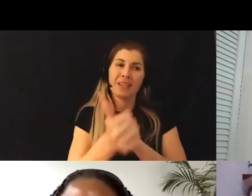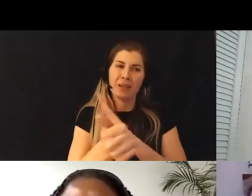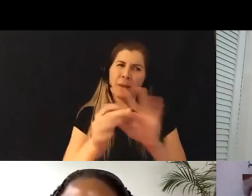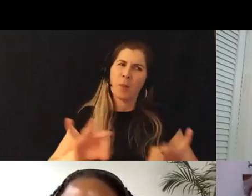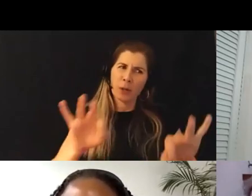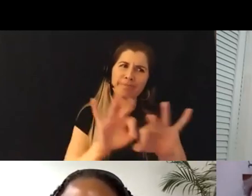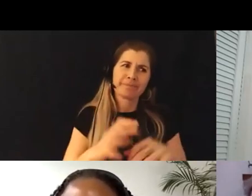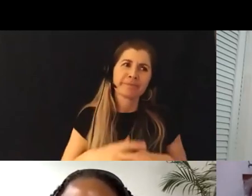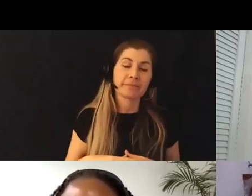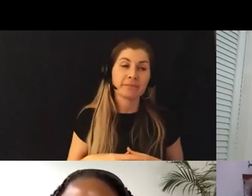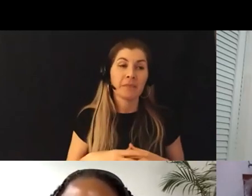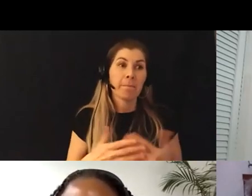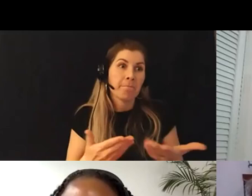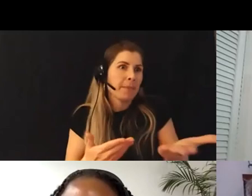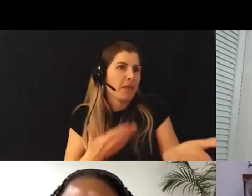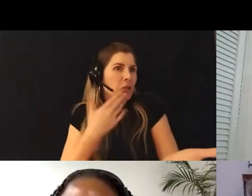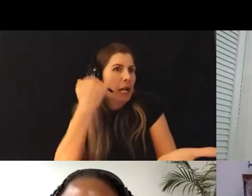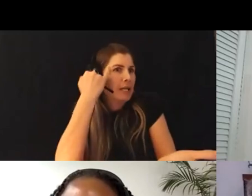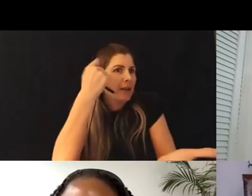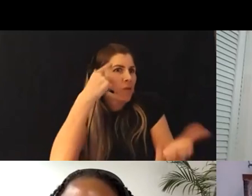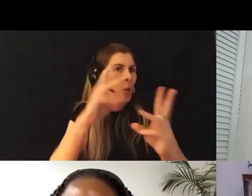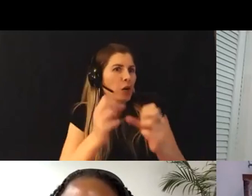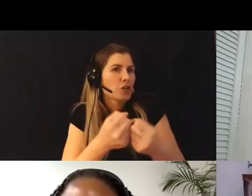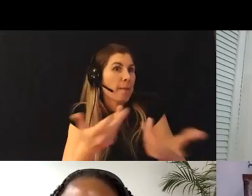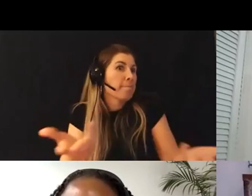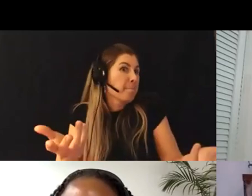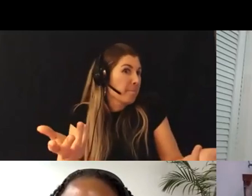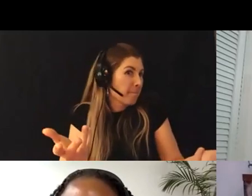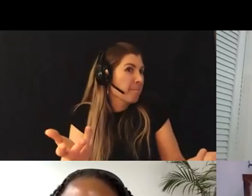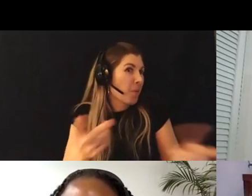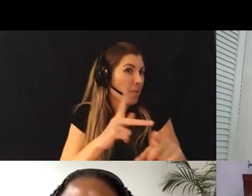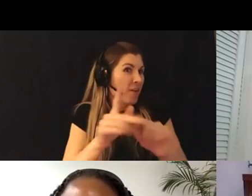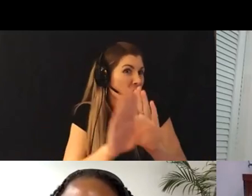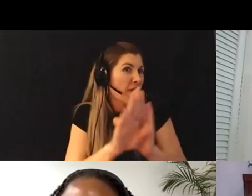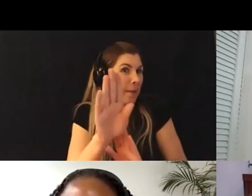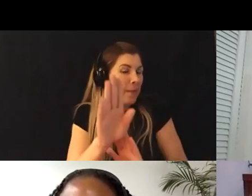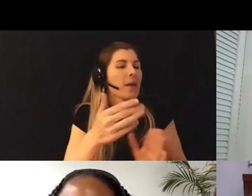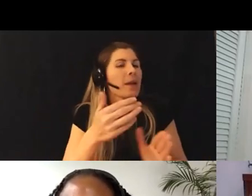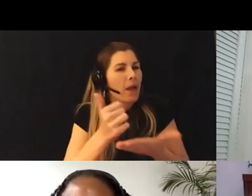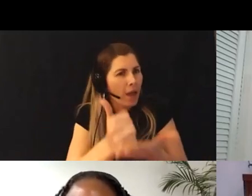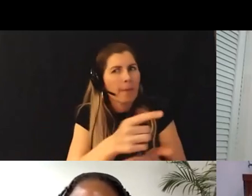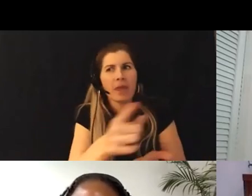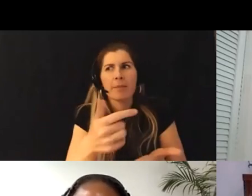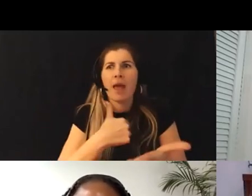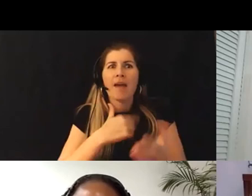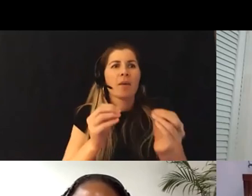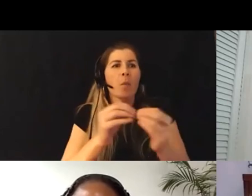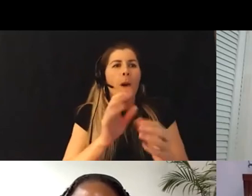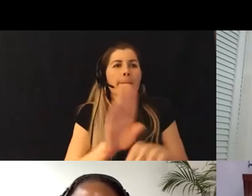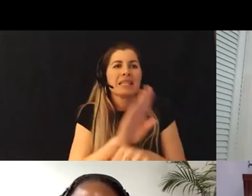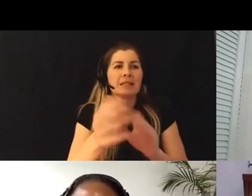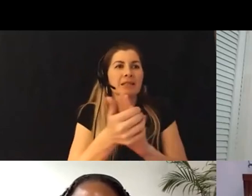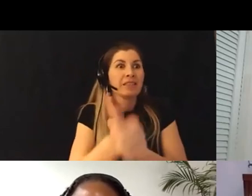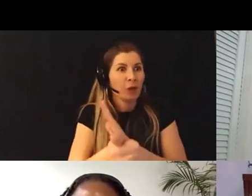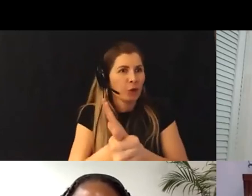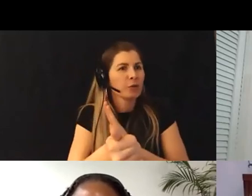another area of professional development to work on in this time, is getting those business skills up. I know in Maryland, a lot of our community colleges